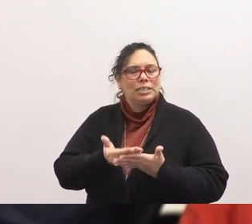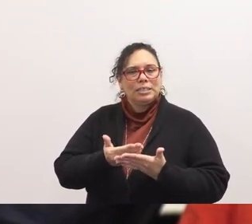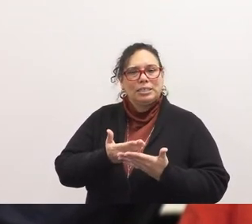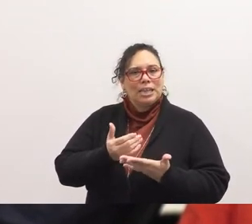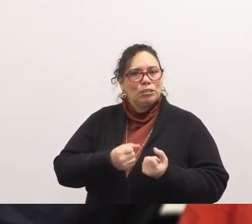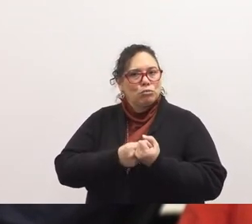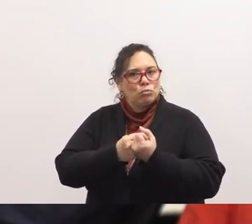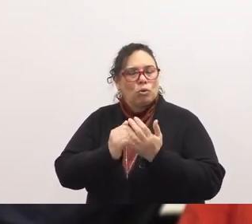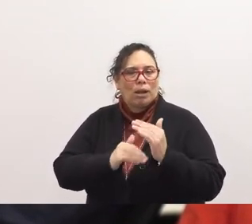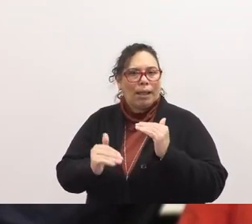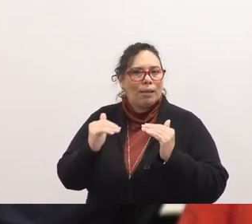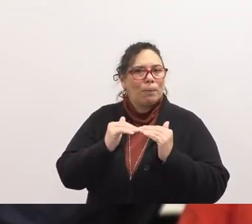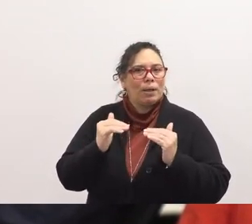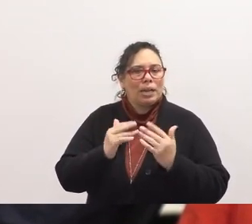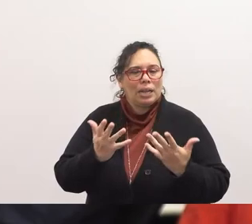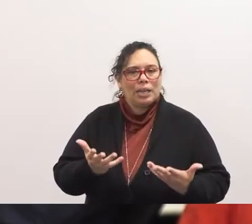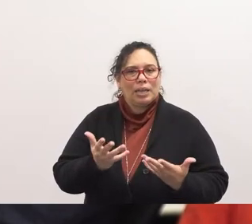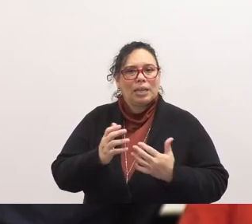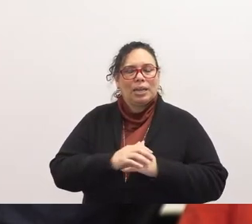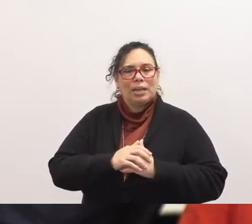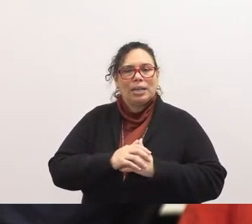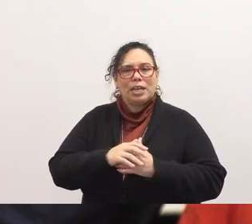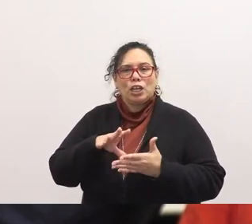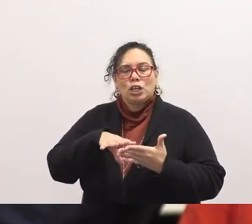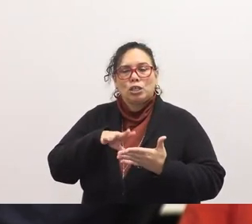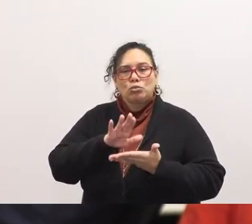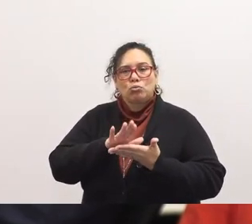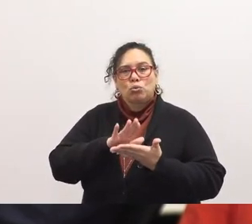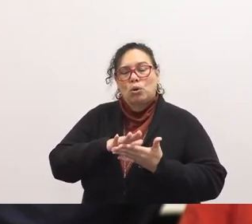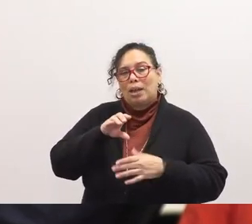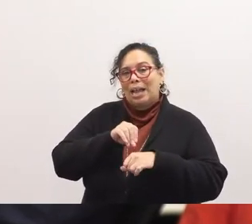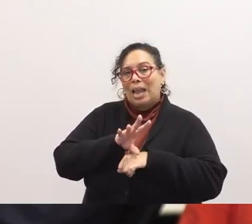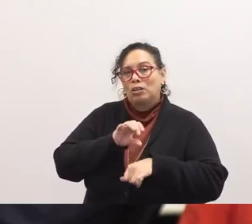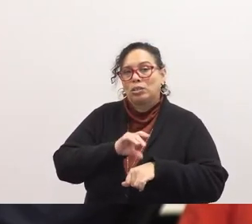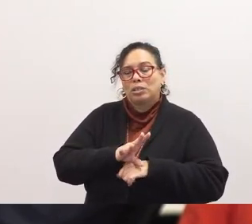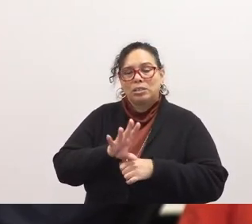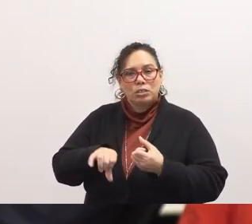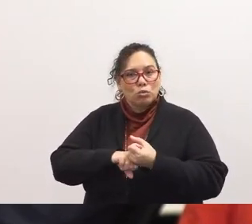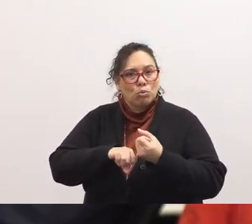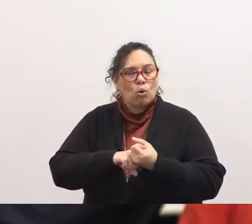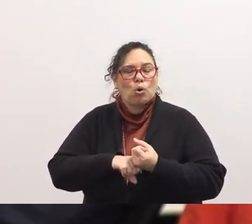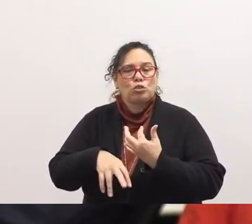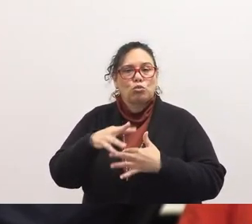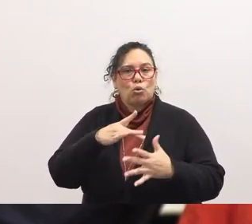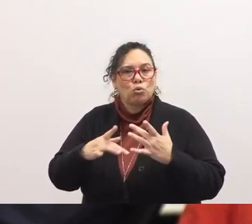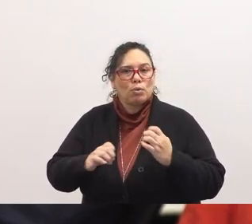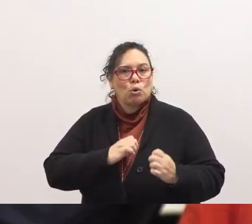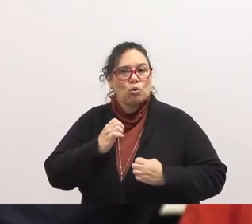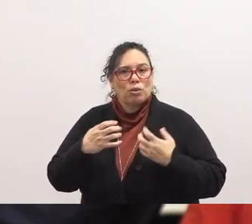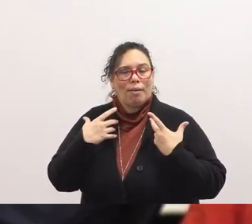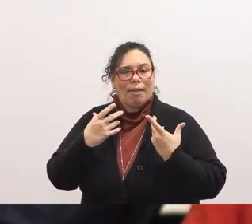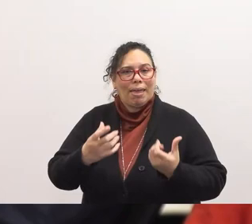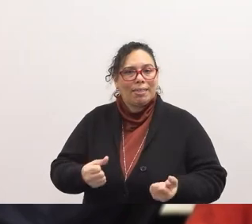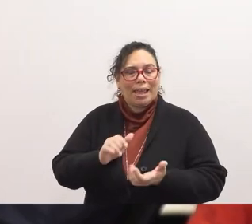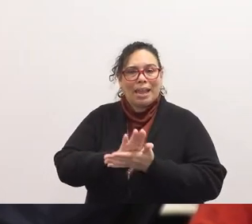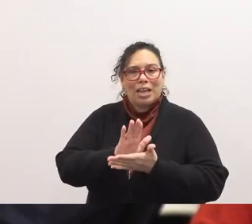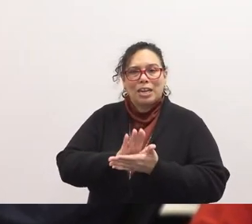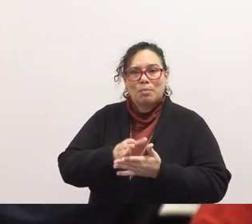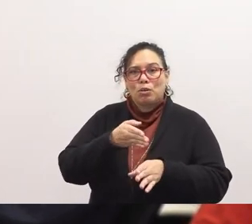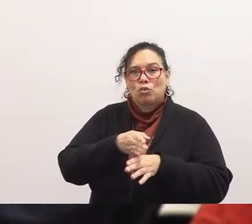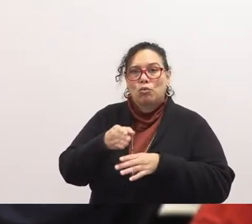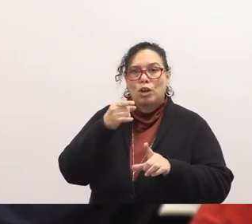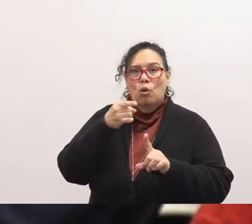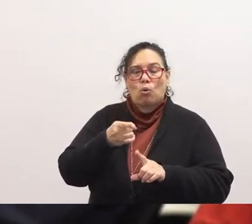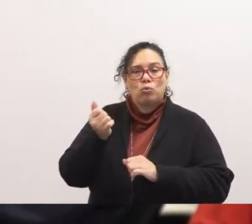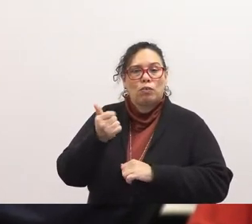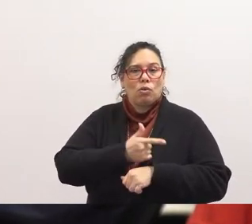implementation of MTSS. Comprehensive school counseling programs support the social-emotional health, academic, and career goals of all students and are